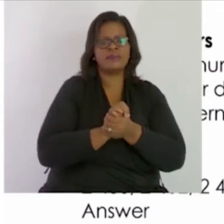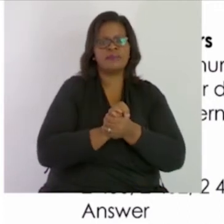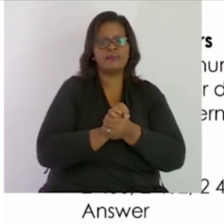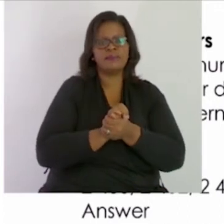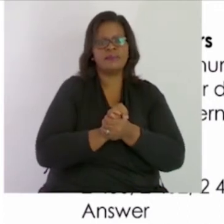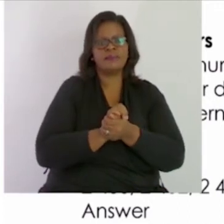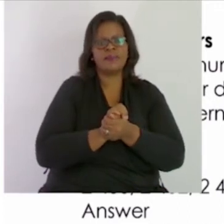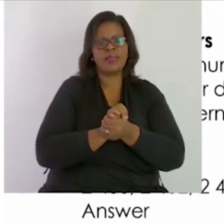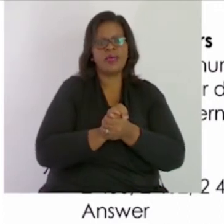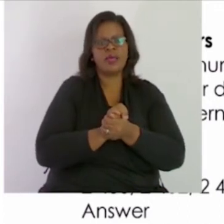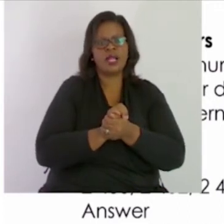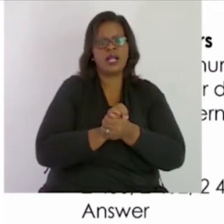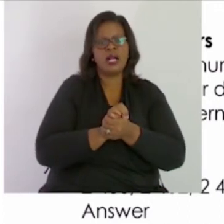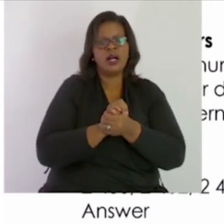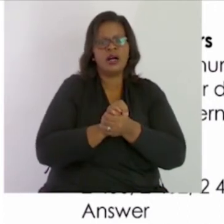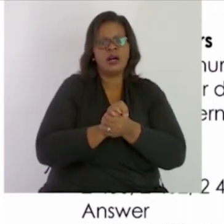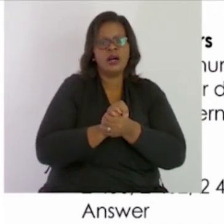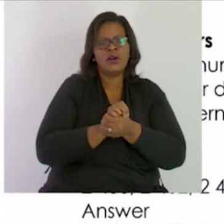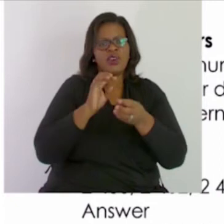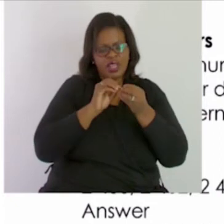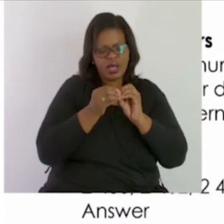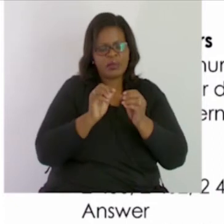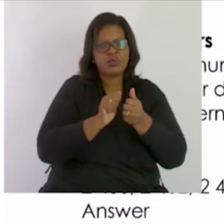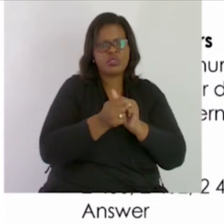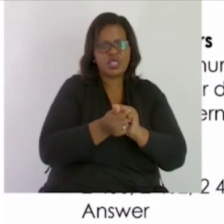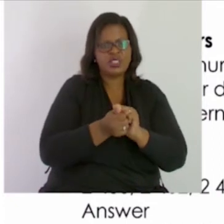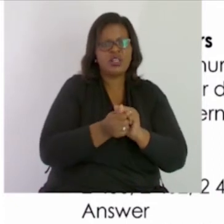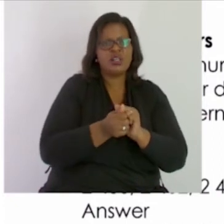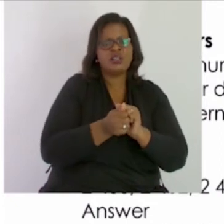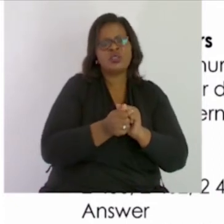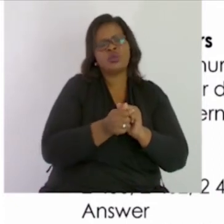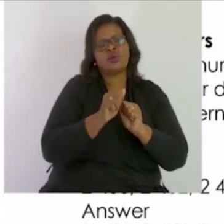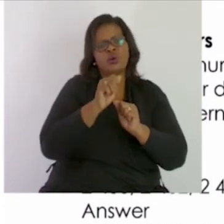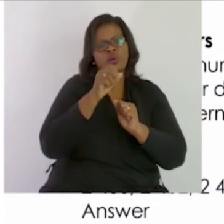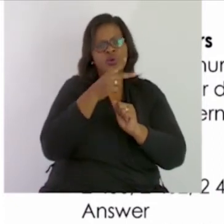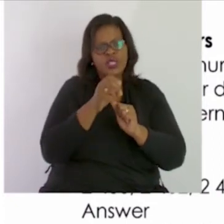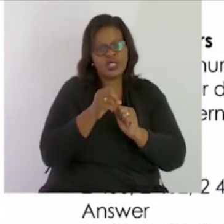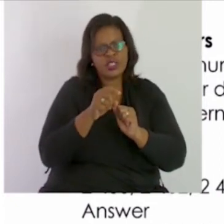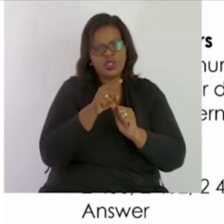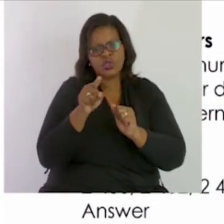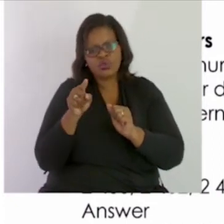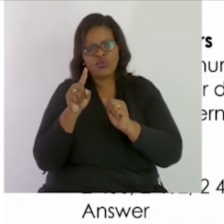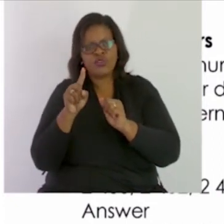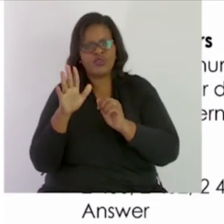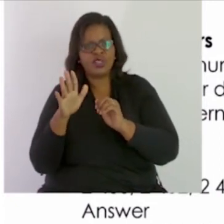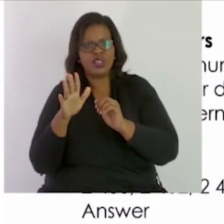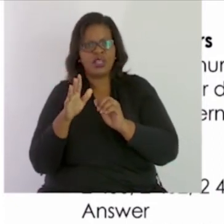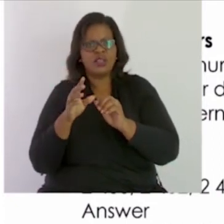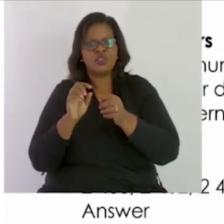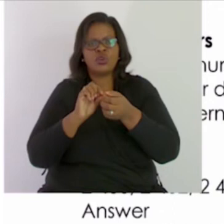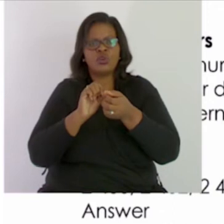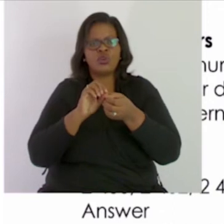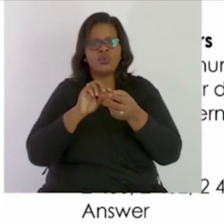But for them to change from 20 to 15, it means they are going down by 5. So it means we are supposed to